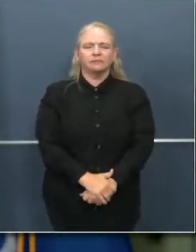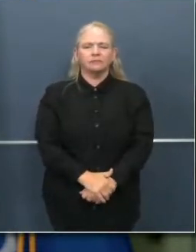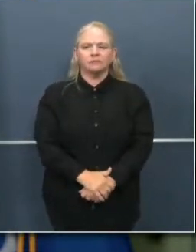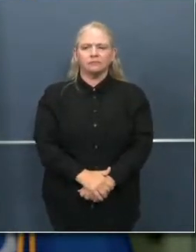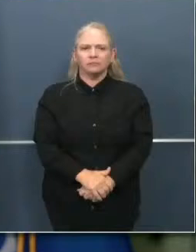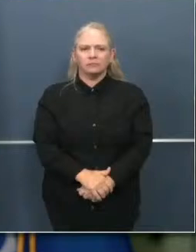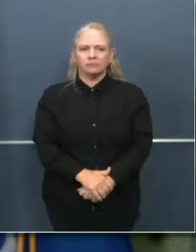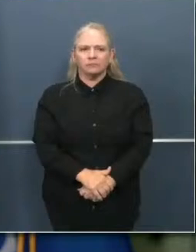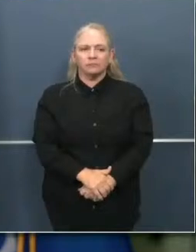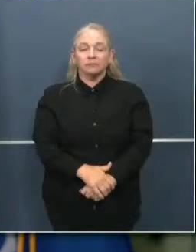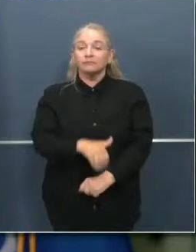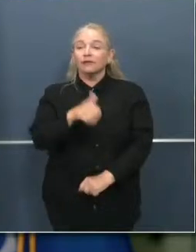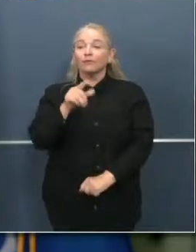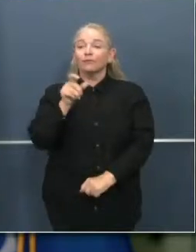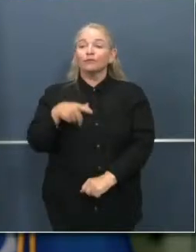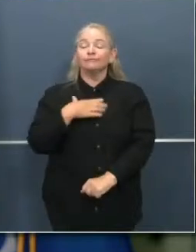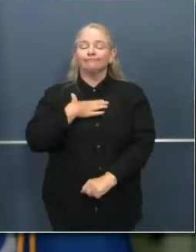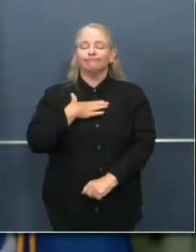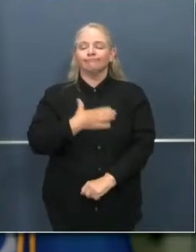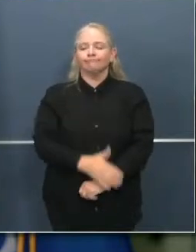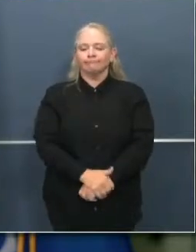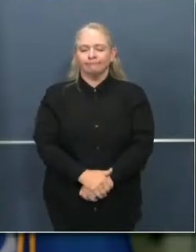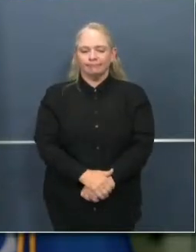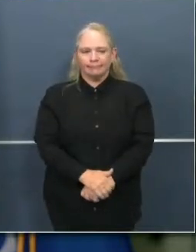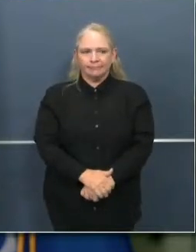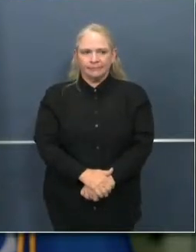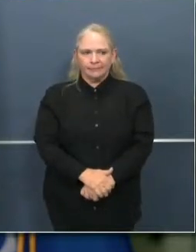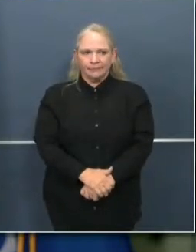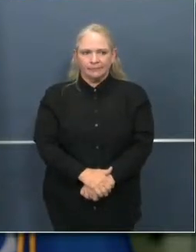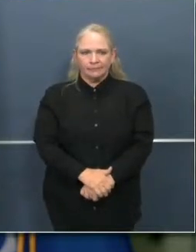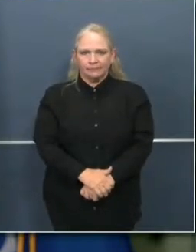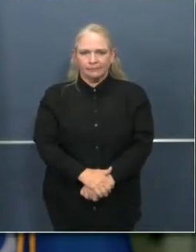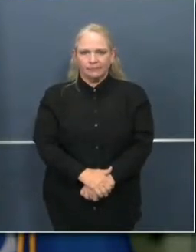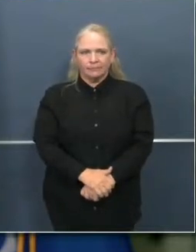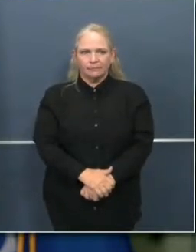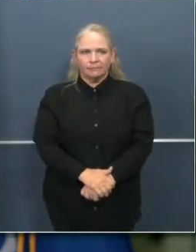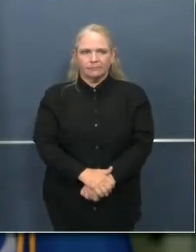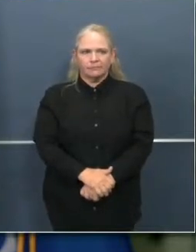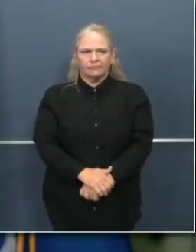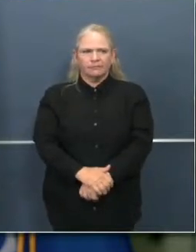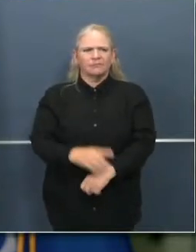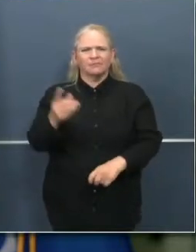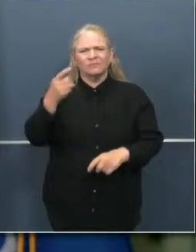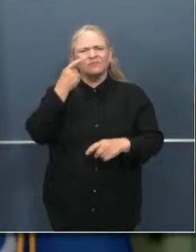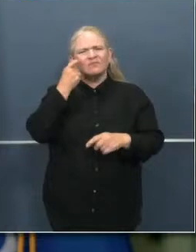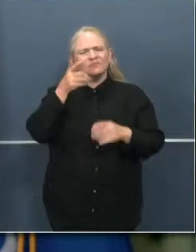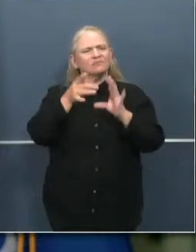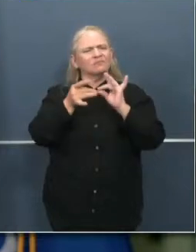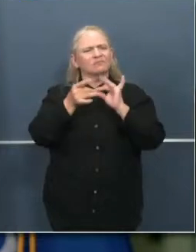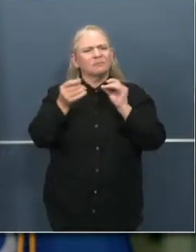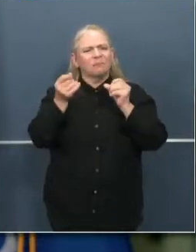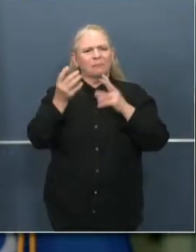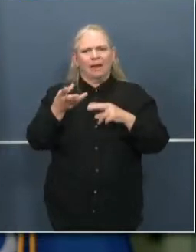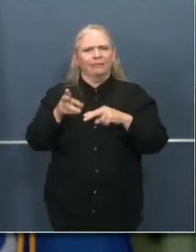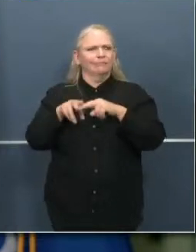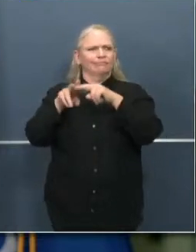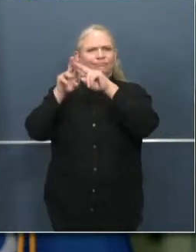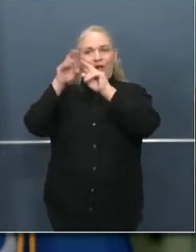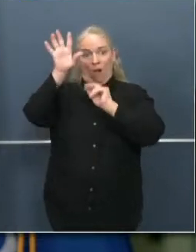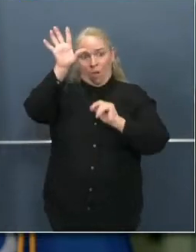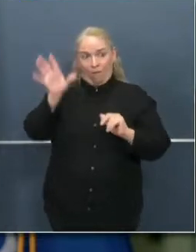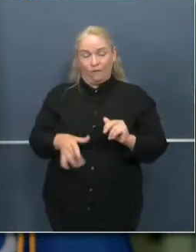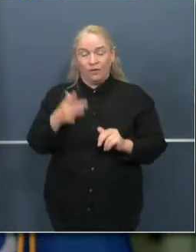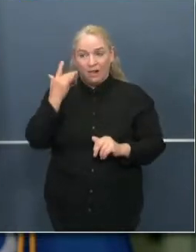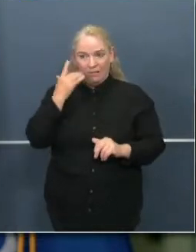any realistic way to reopen some sectors of the economy? And do you think that your